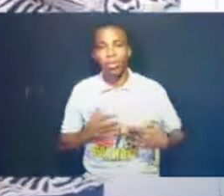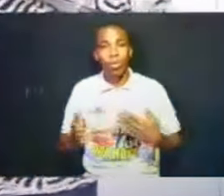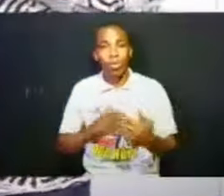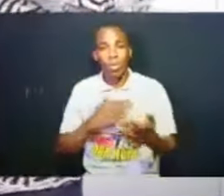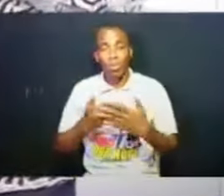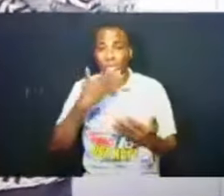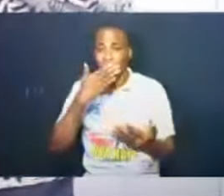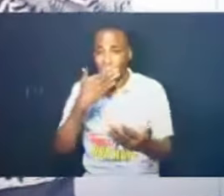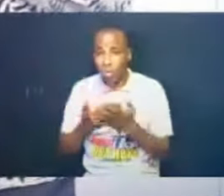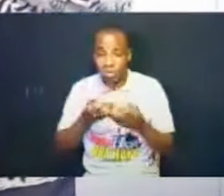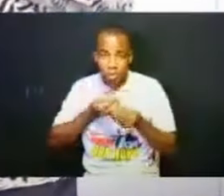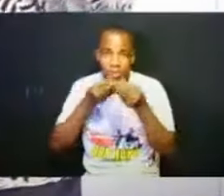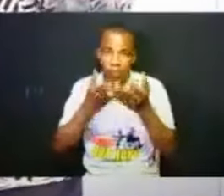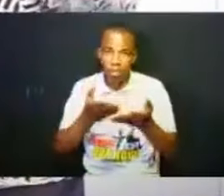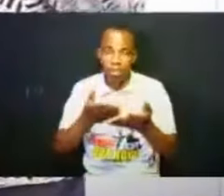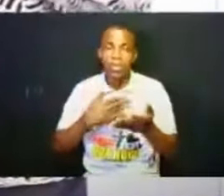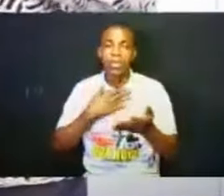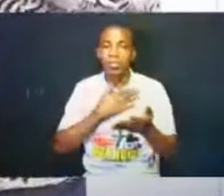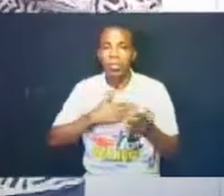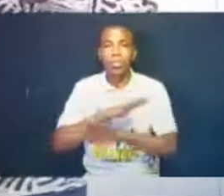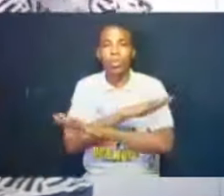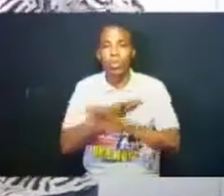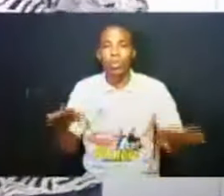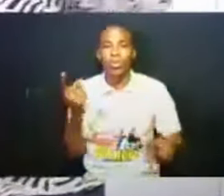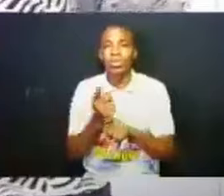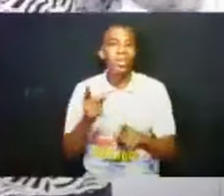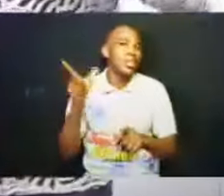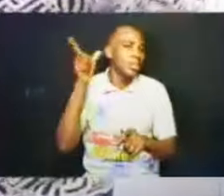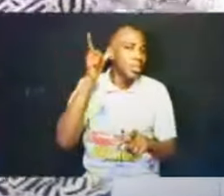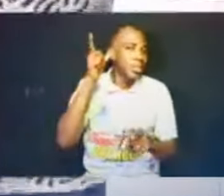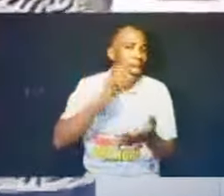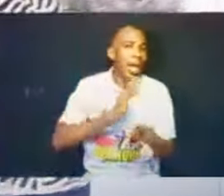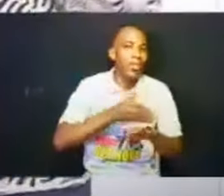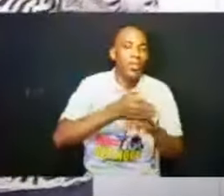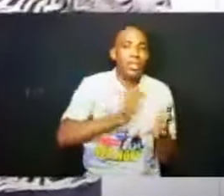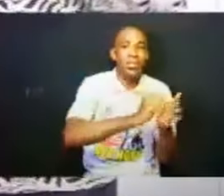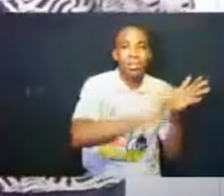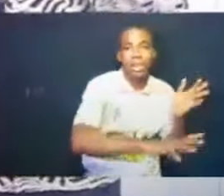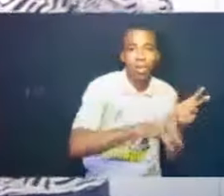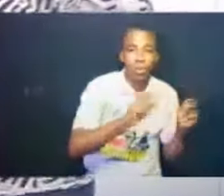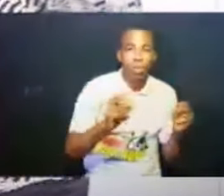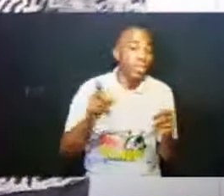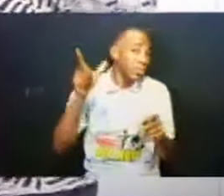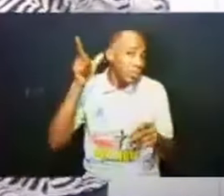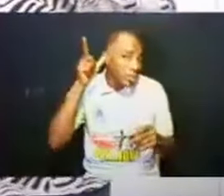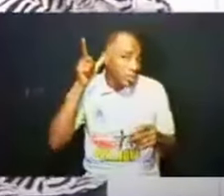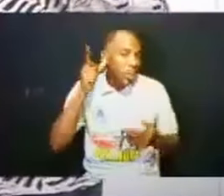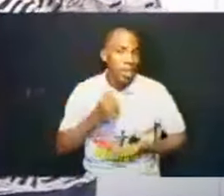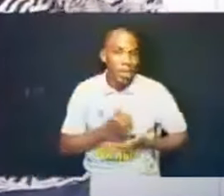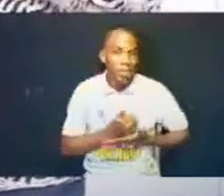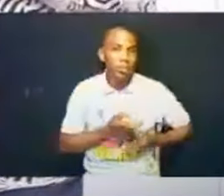your sight. What we behold is what will fill our heart. Now, verse 23.